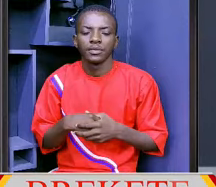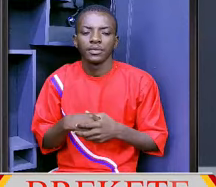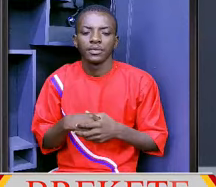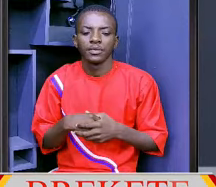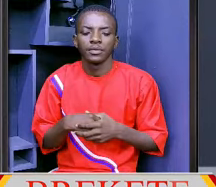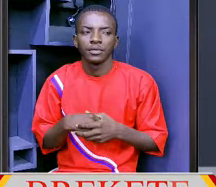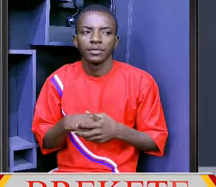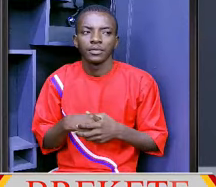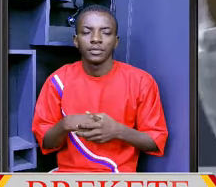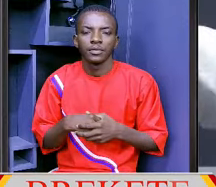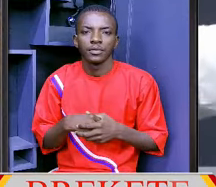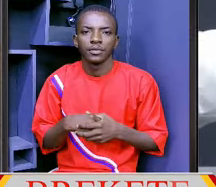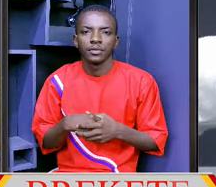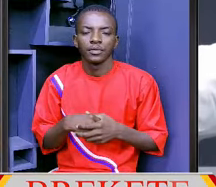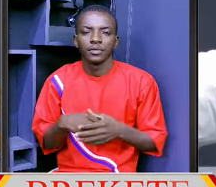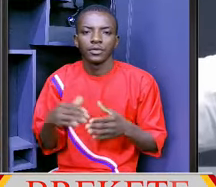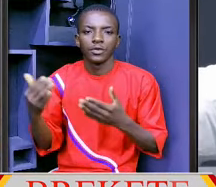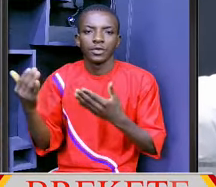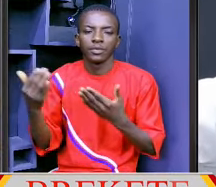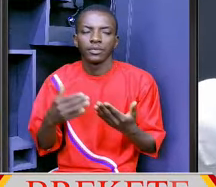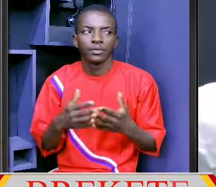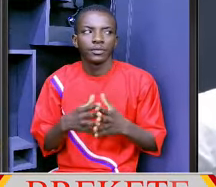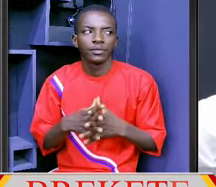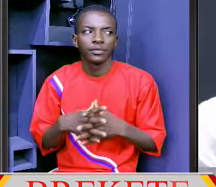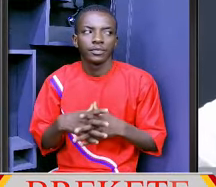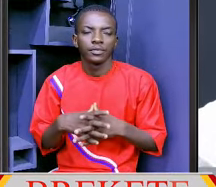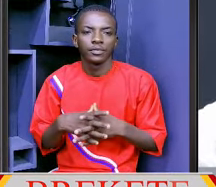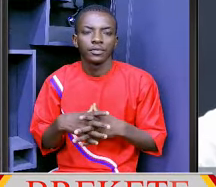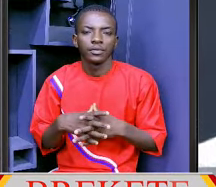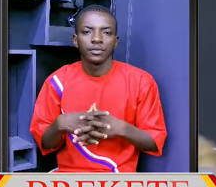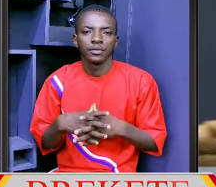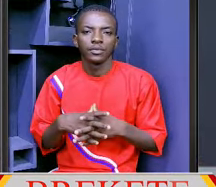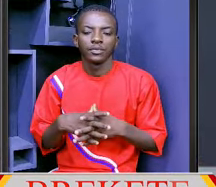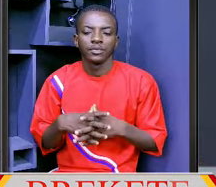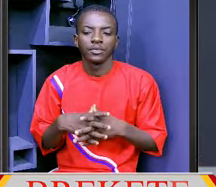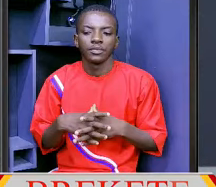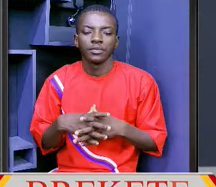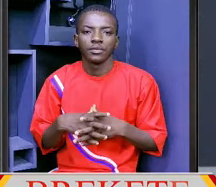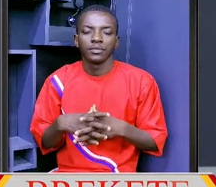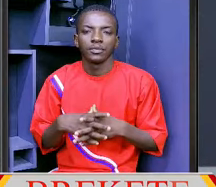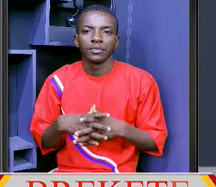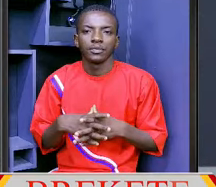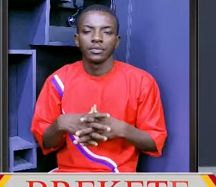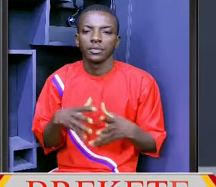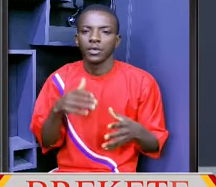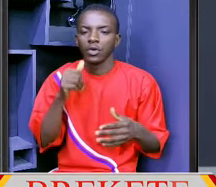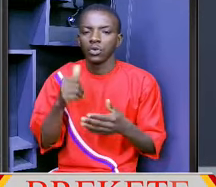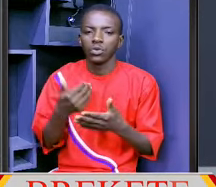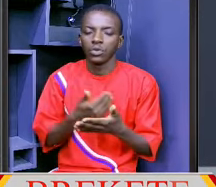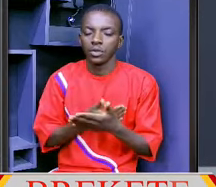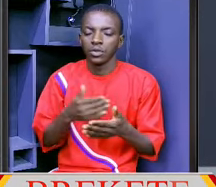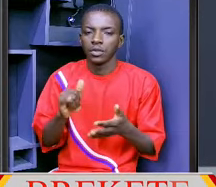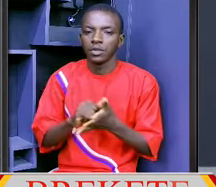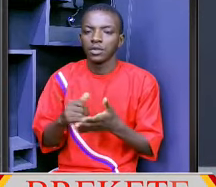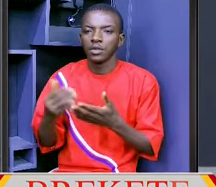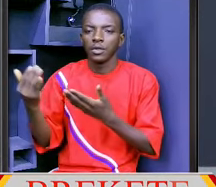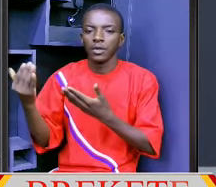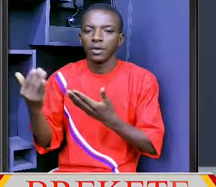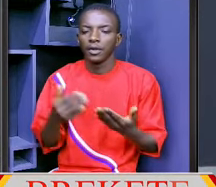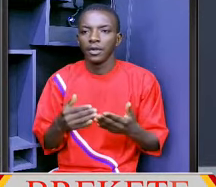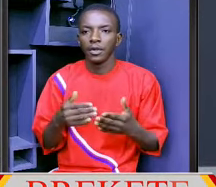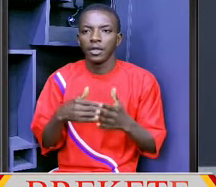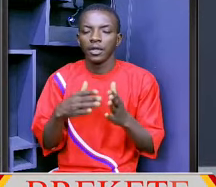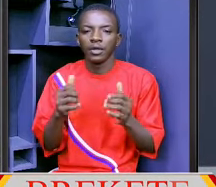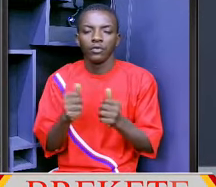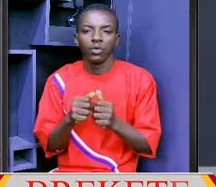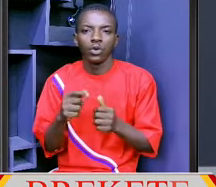where they carry come, okay, yesterday itself, I suppose, do announcement. That my daughter, where they